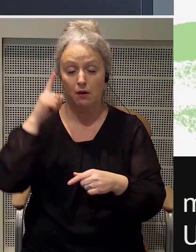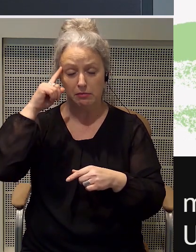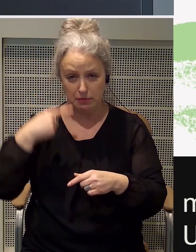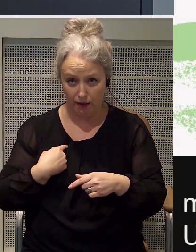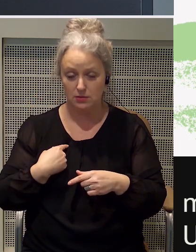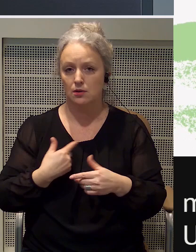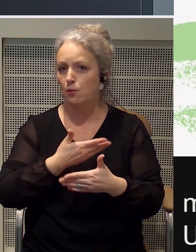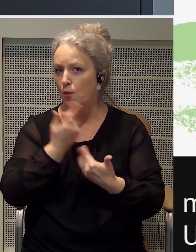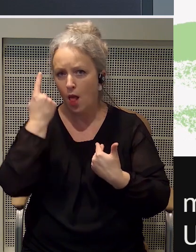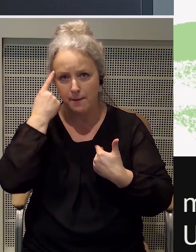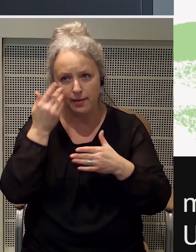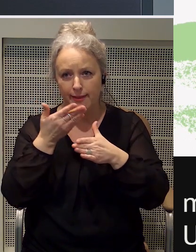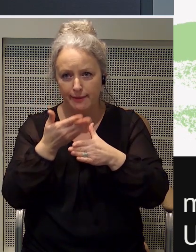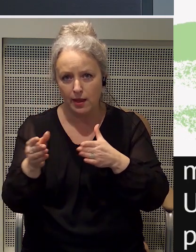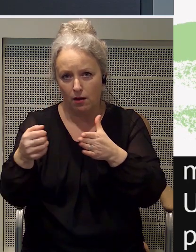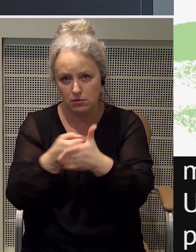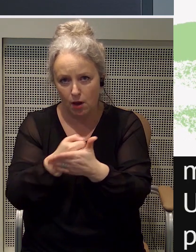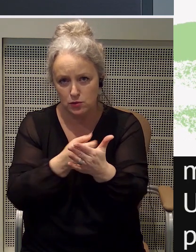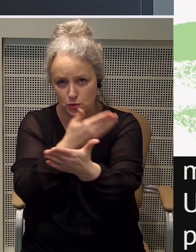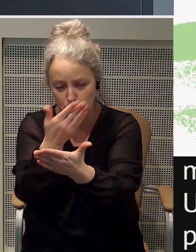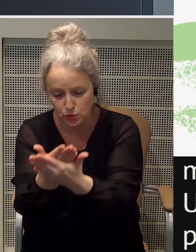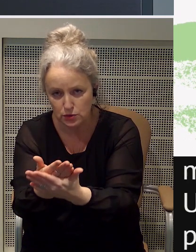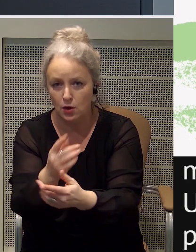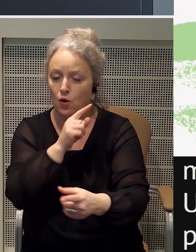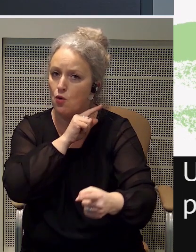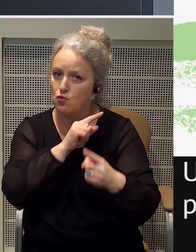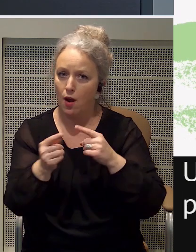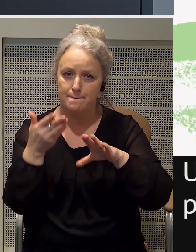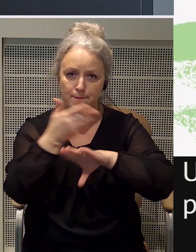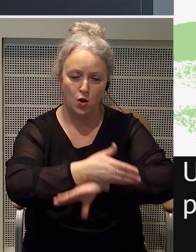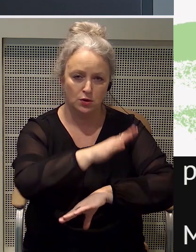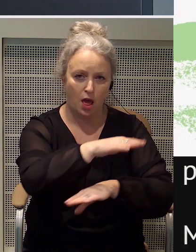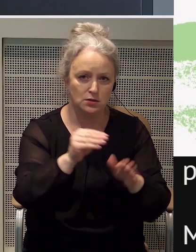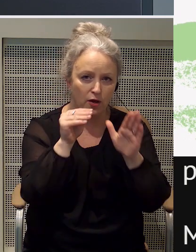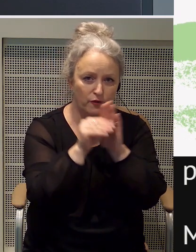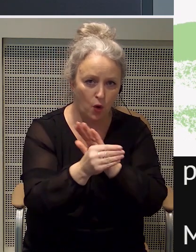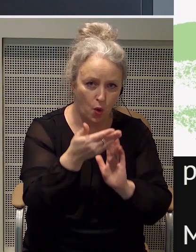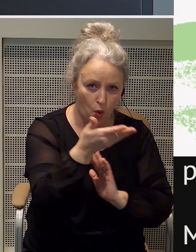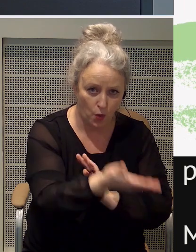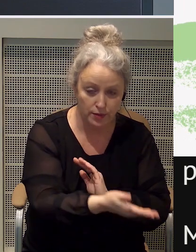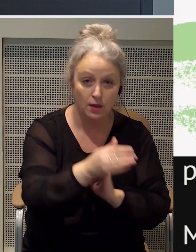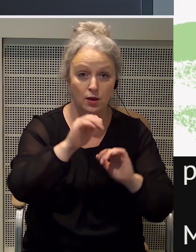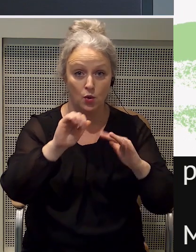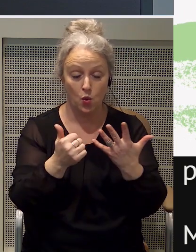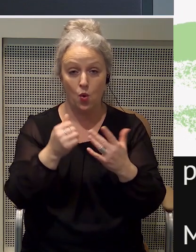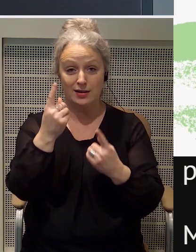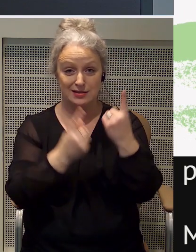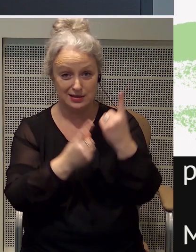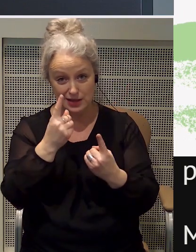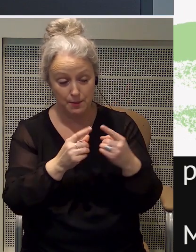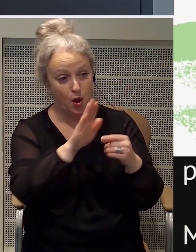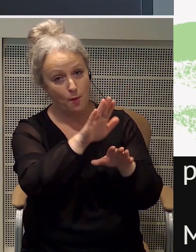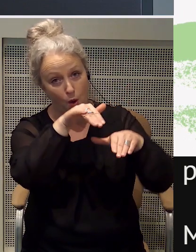irreversible. So our reply was very quickly. We saw that there's no point